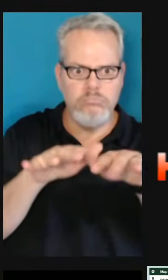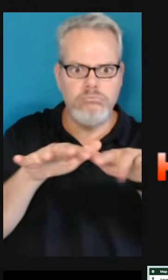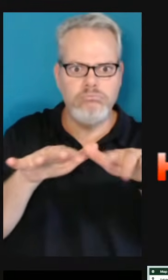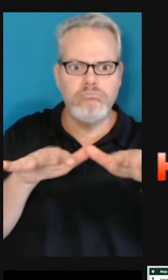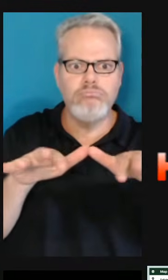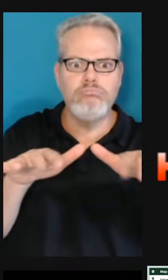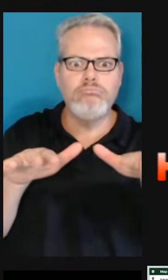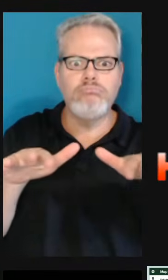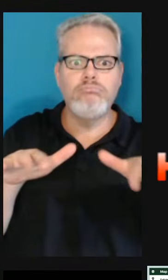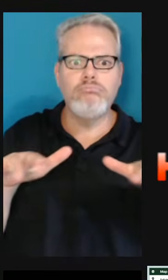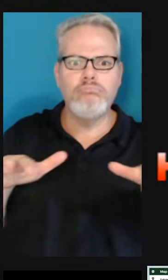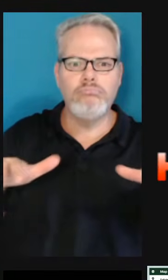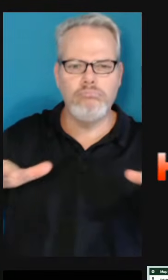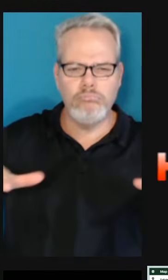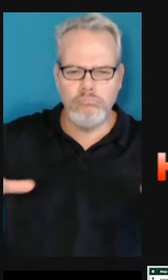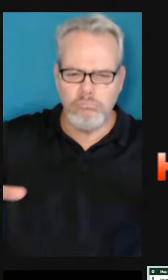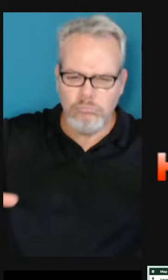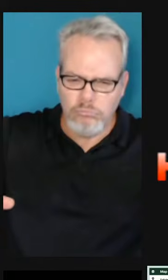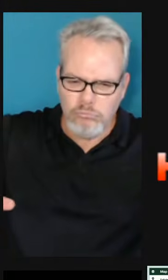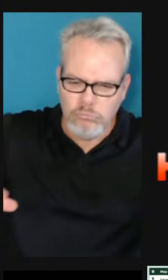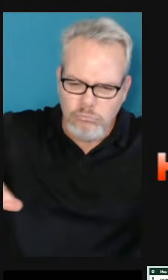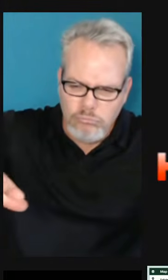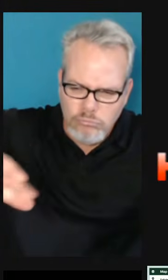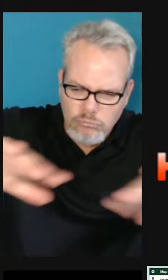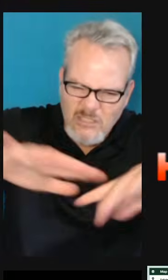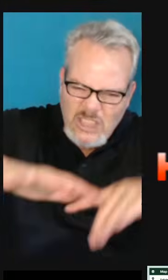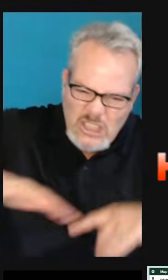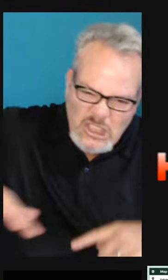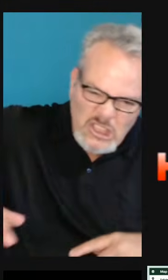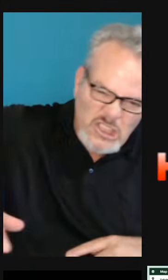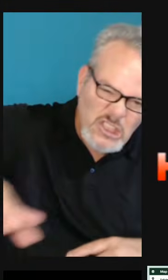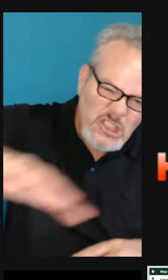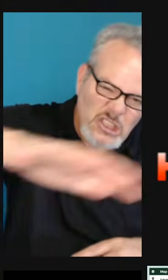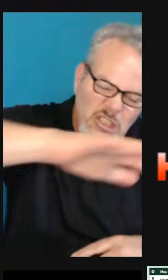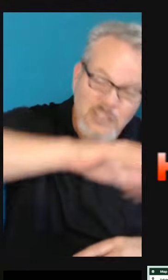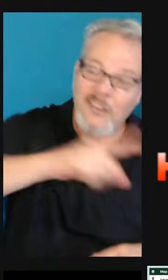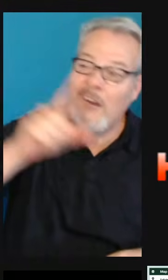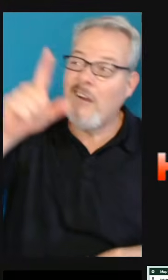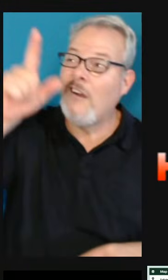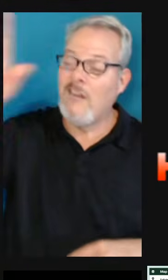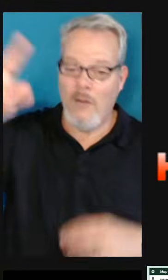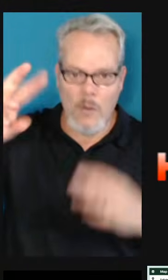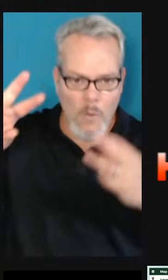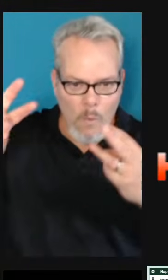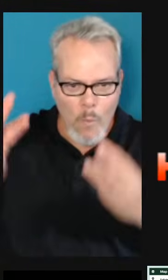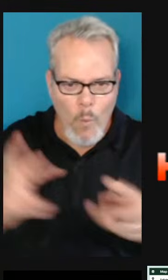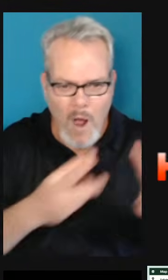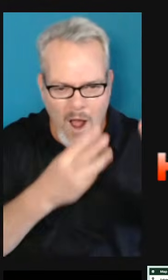and all over the place. You can see up here all the way in Waikoloa and Honoka,